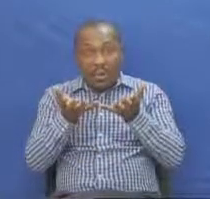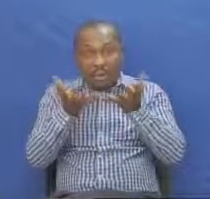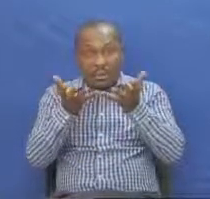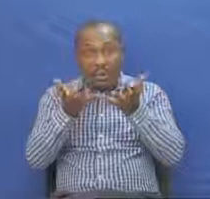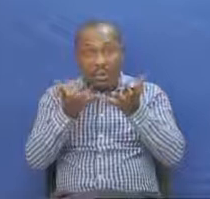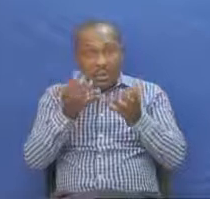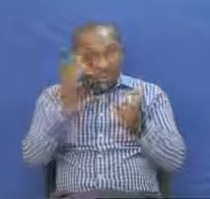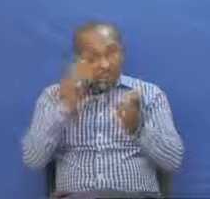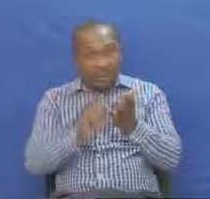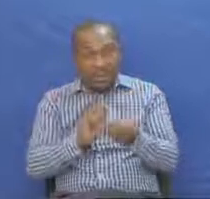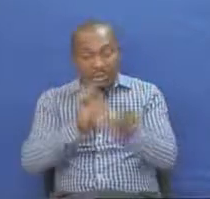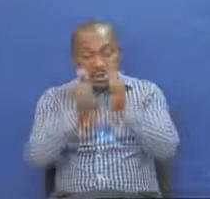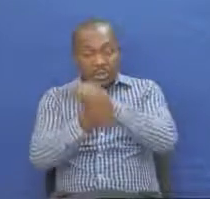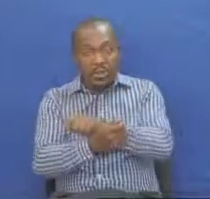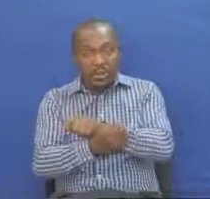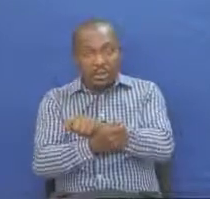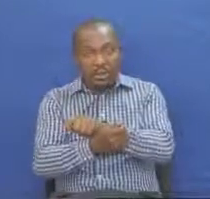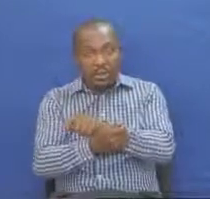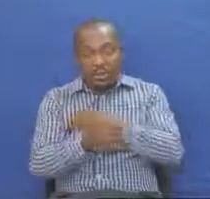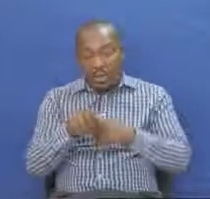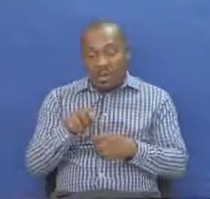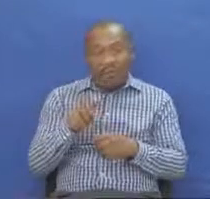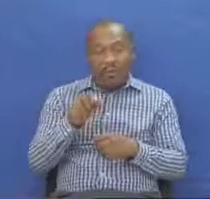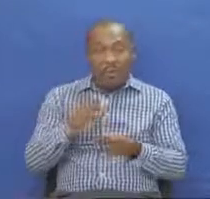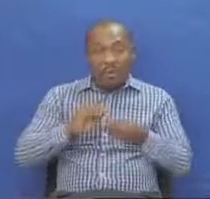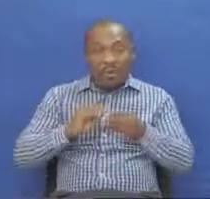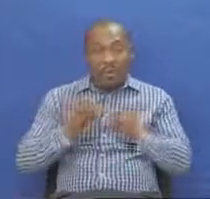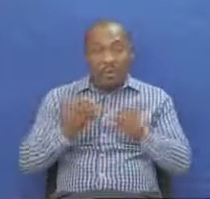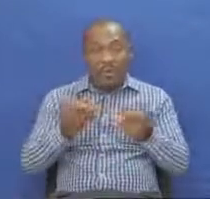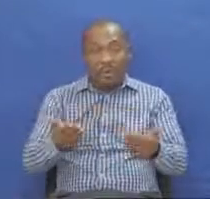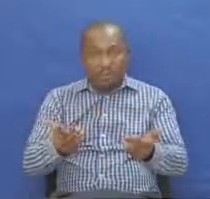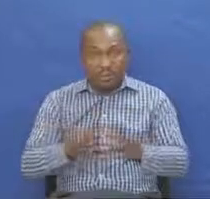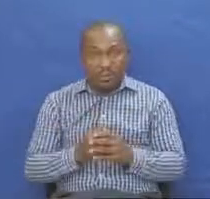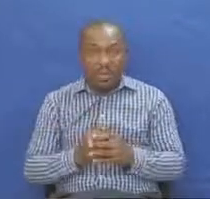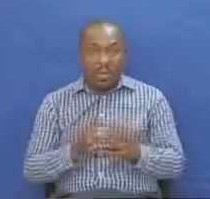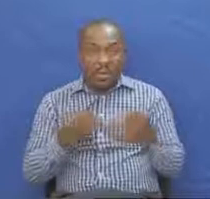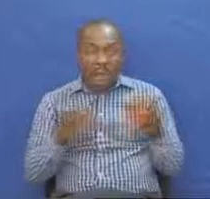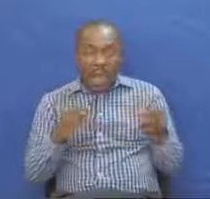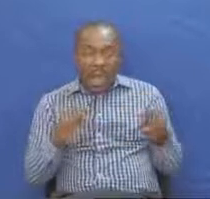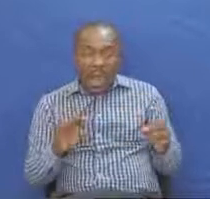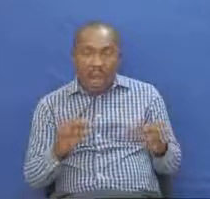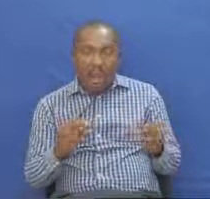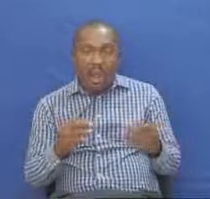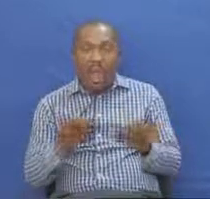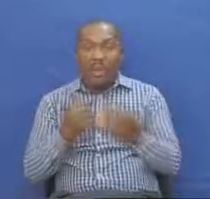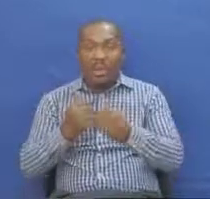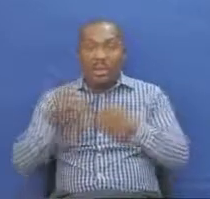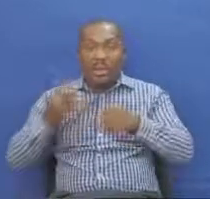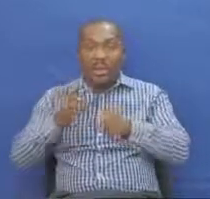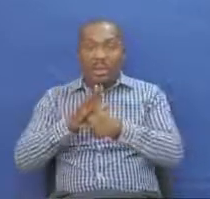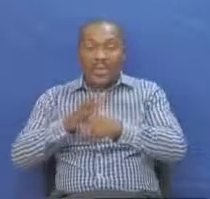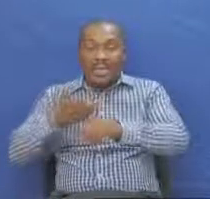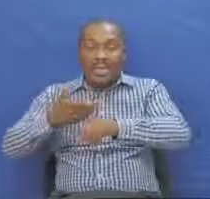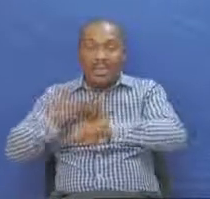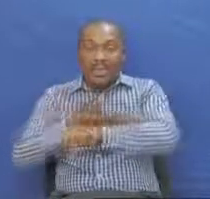complex? Because many cells are now formed which make that organism being specialized by these cells which perform